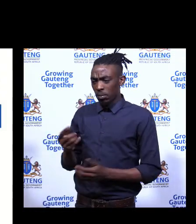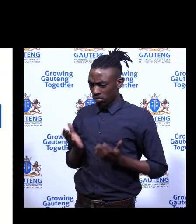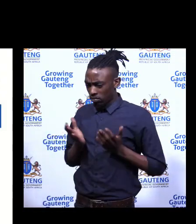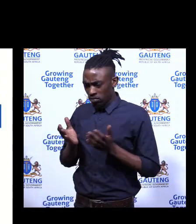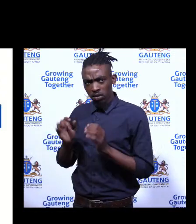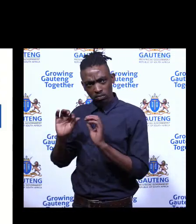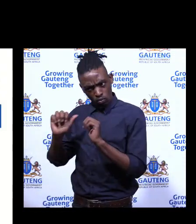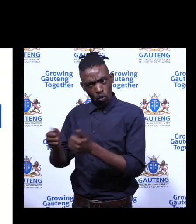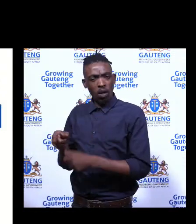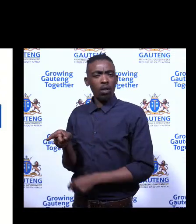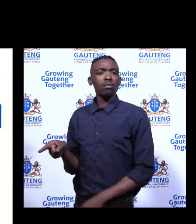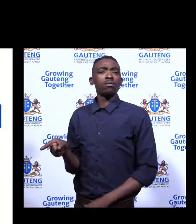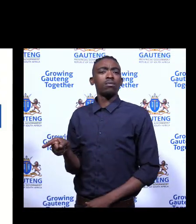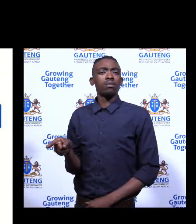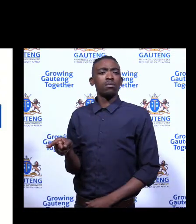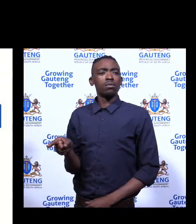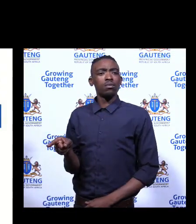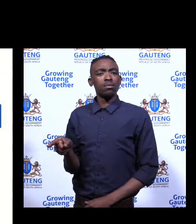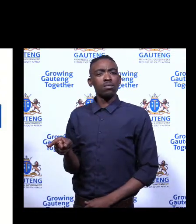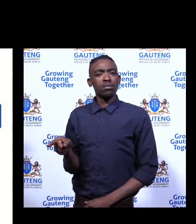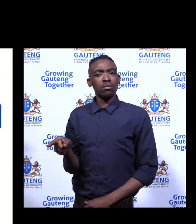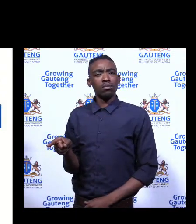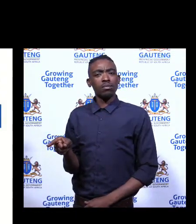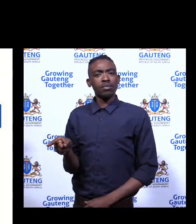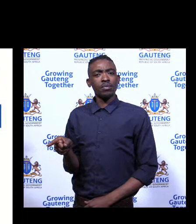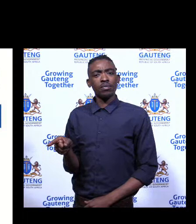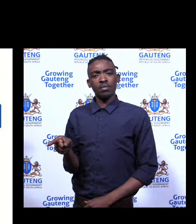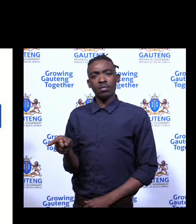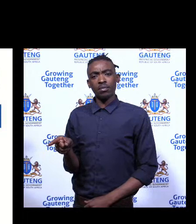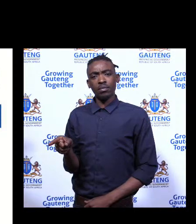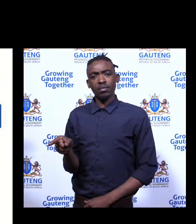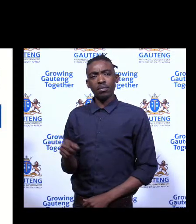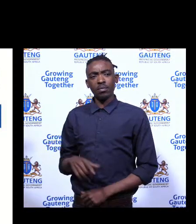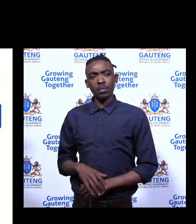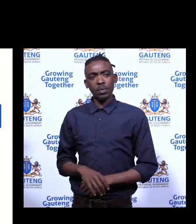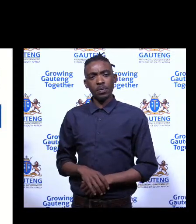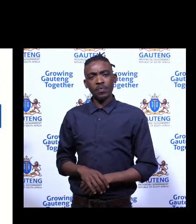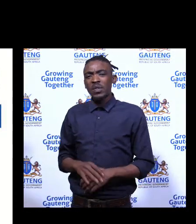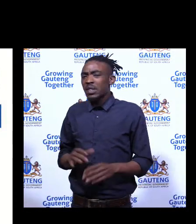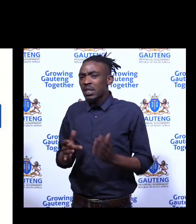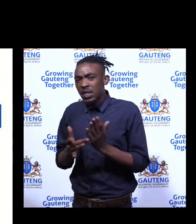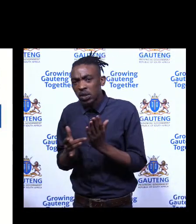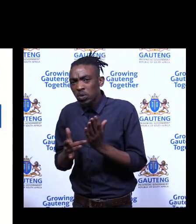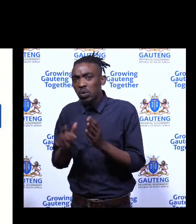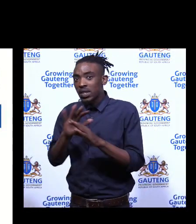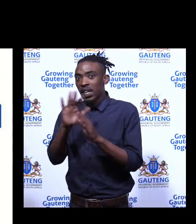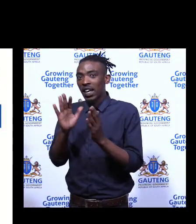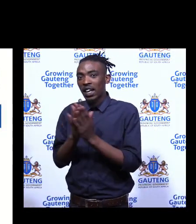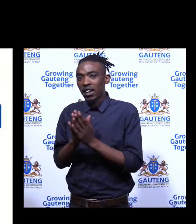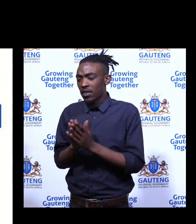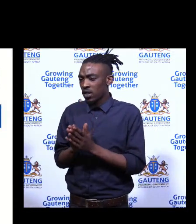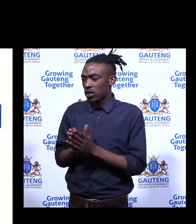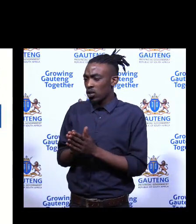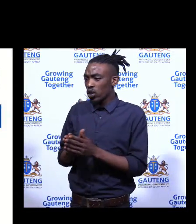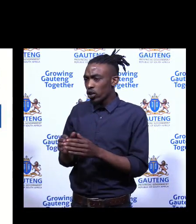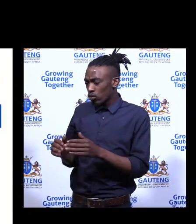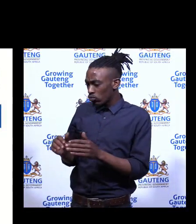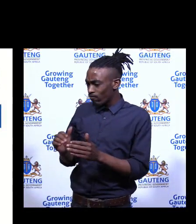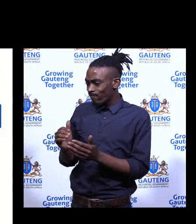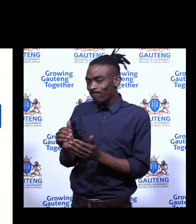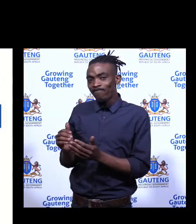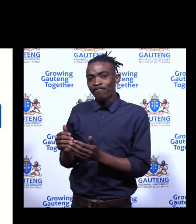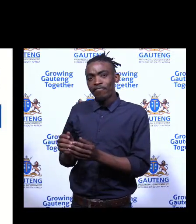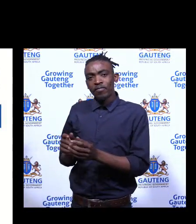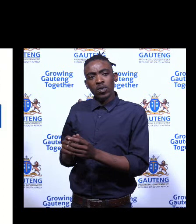medication and human resource and technology to manage this patient. So it is